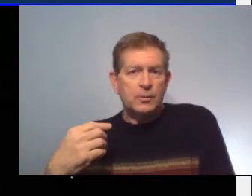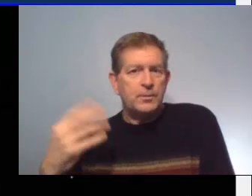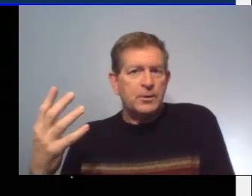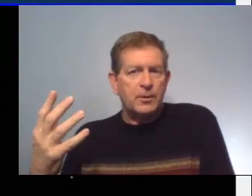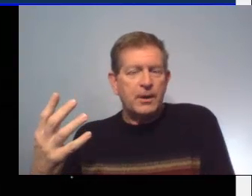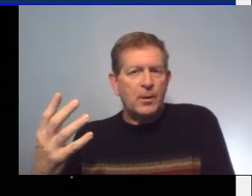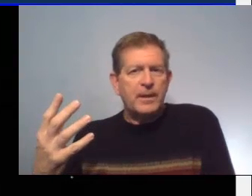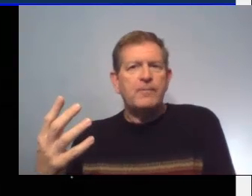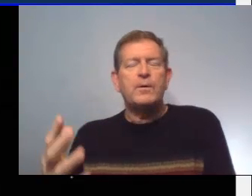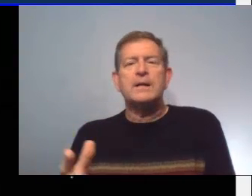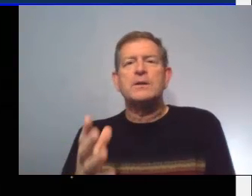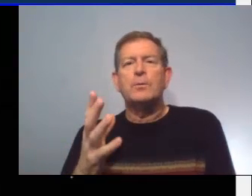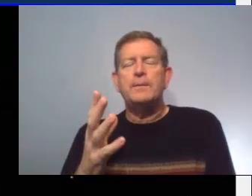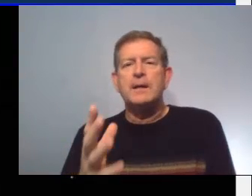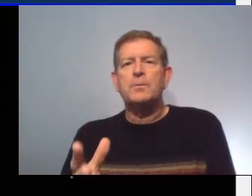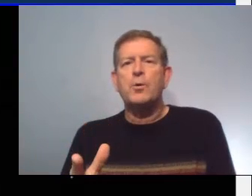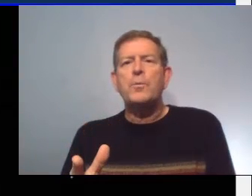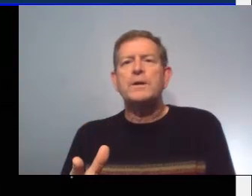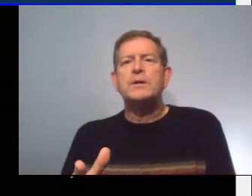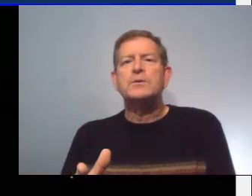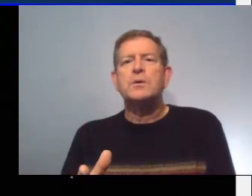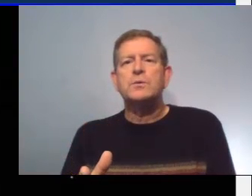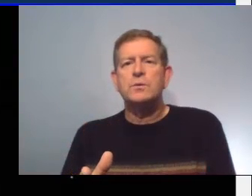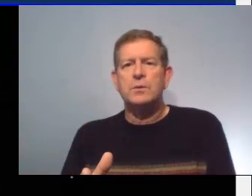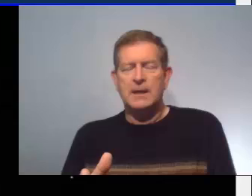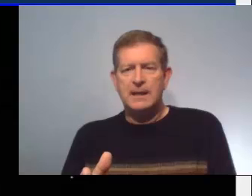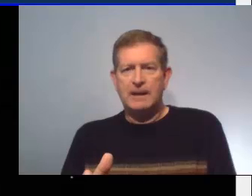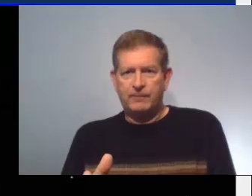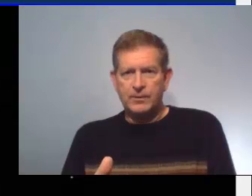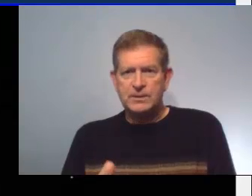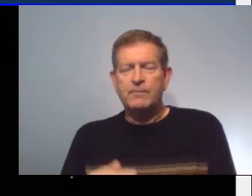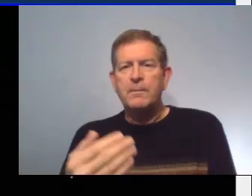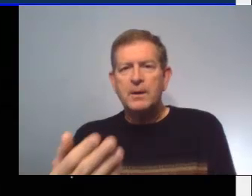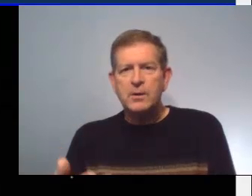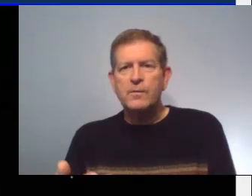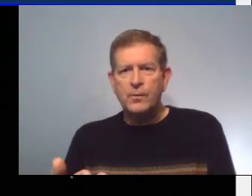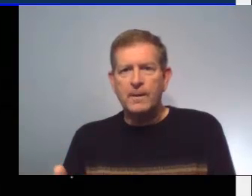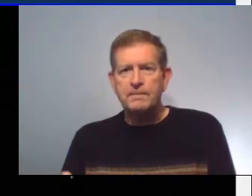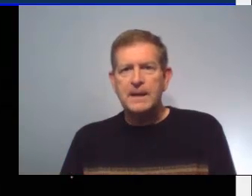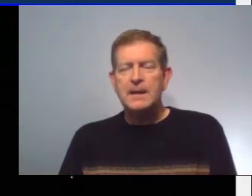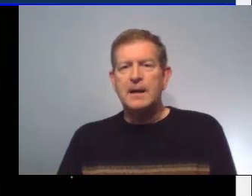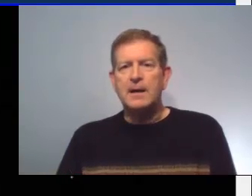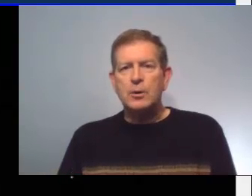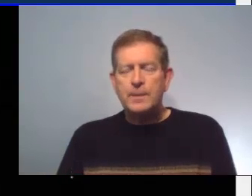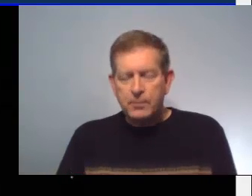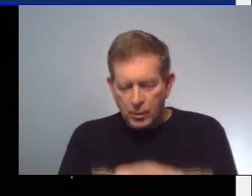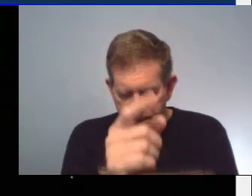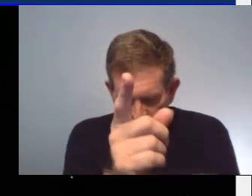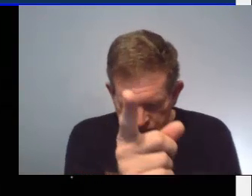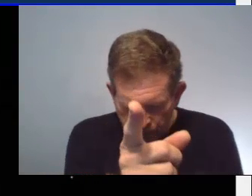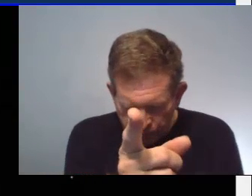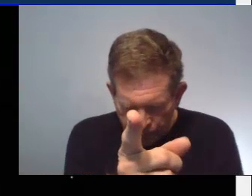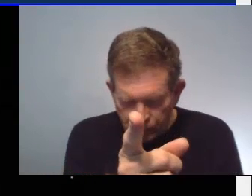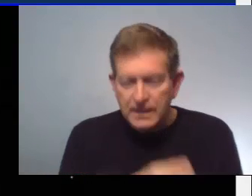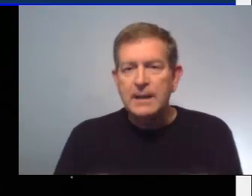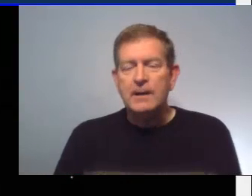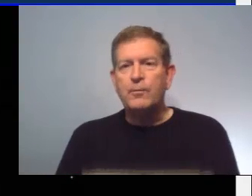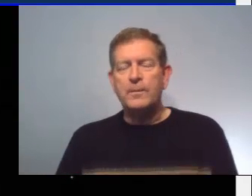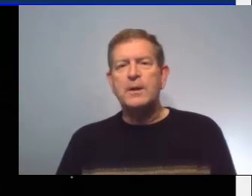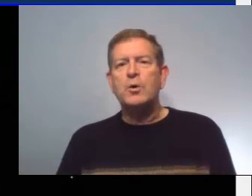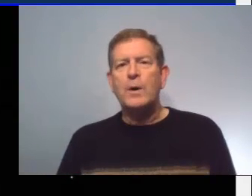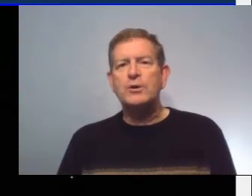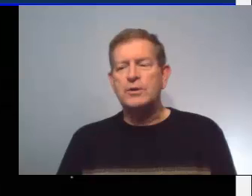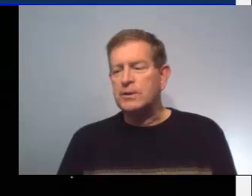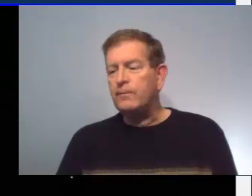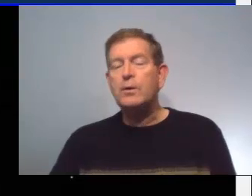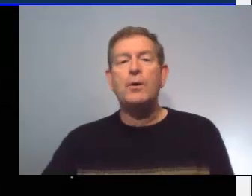adult whom you don't know, and therefore it would be inappropriate to use tu at first, the familiar form. It would be appropriate to use vous in